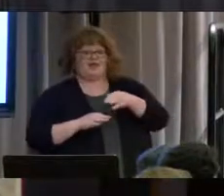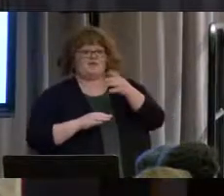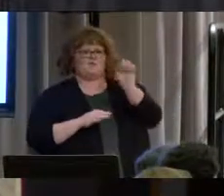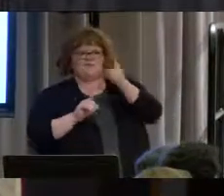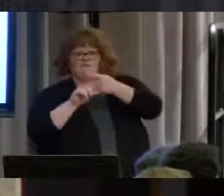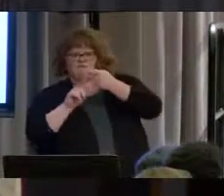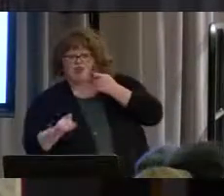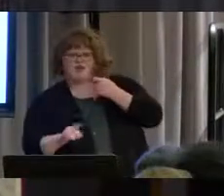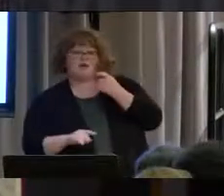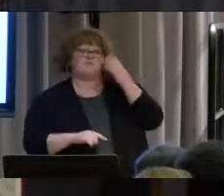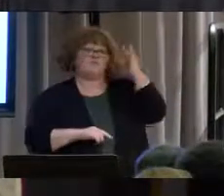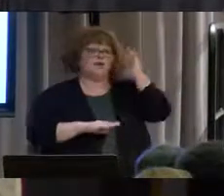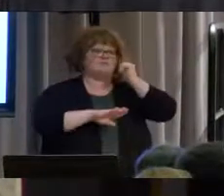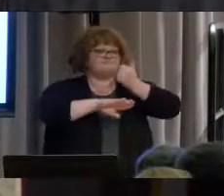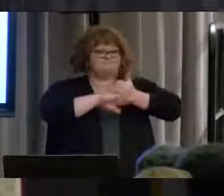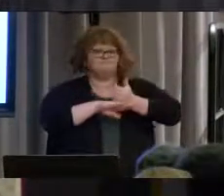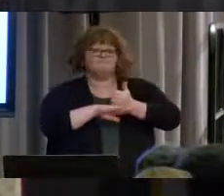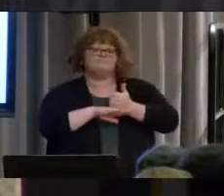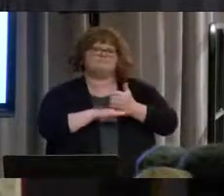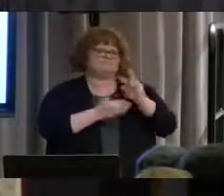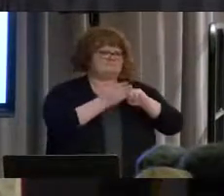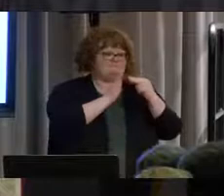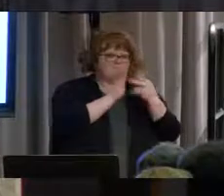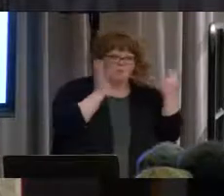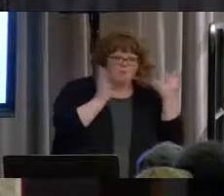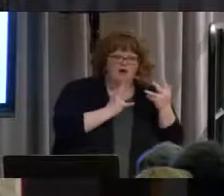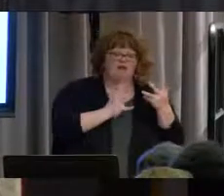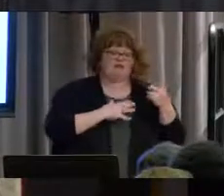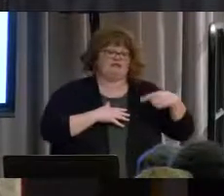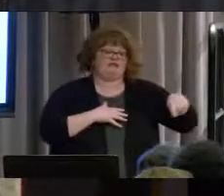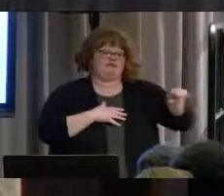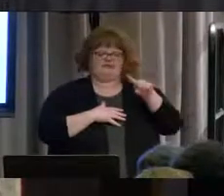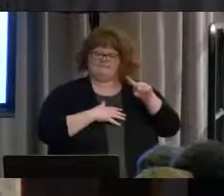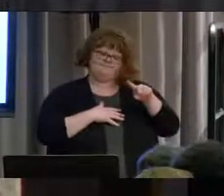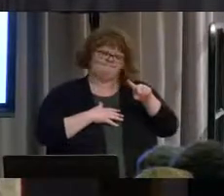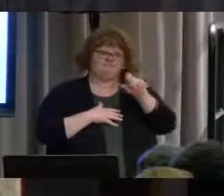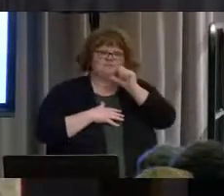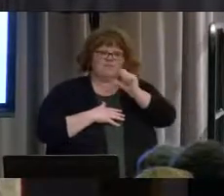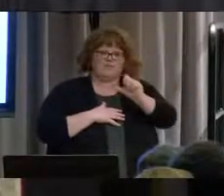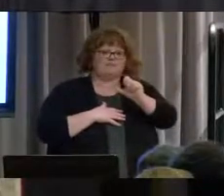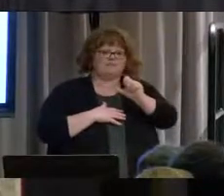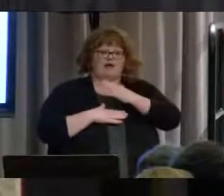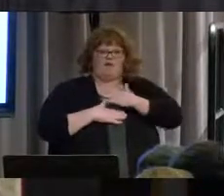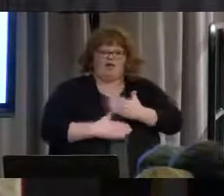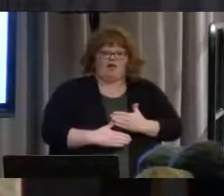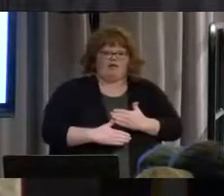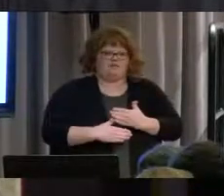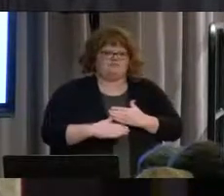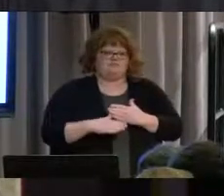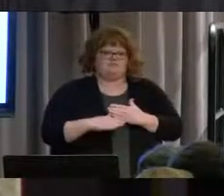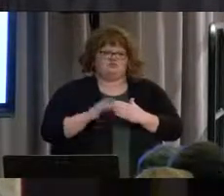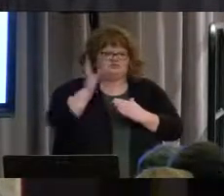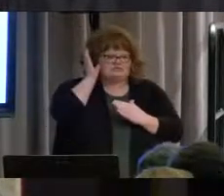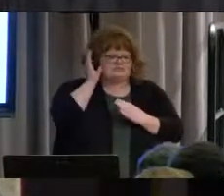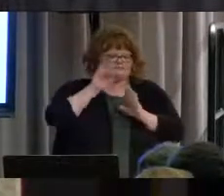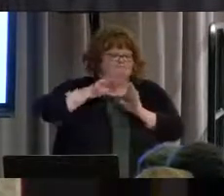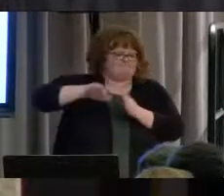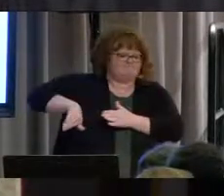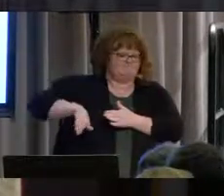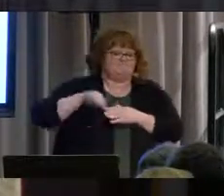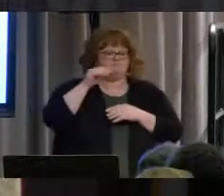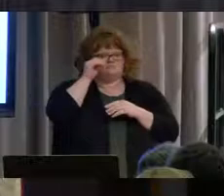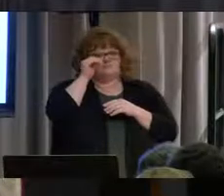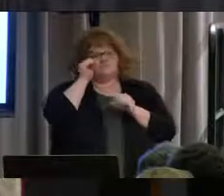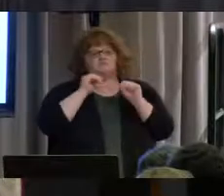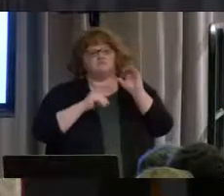and why and what they said when they did and what other people said at the time was seen as a denigration of it. Okay, so that was on a,